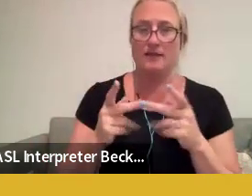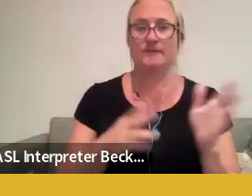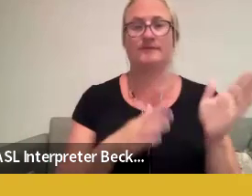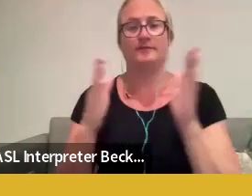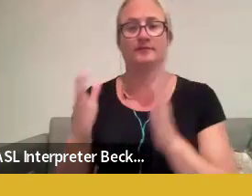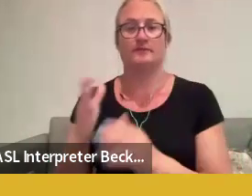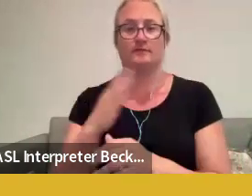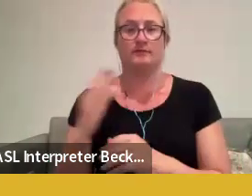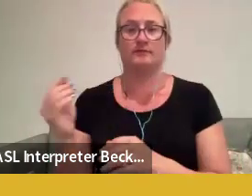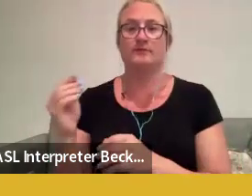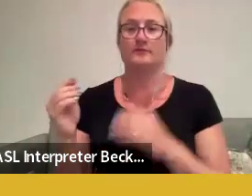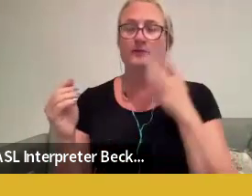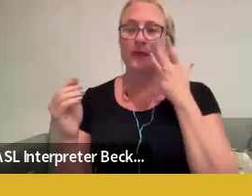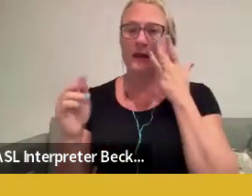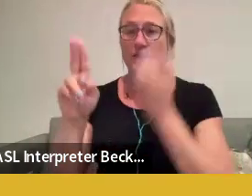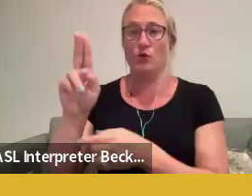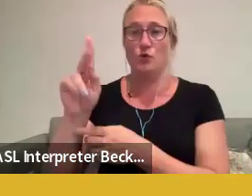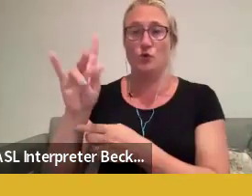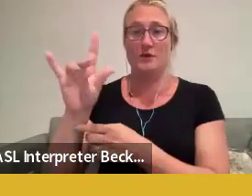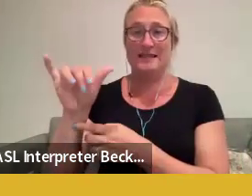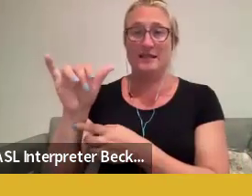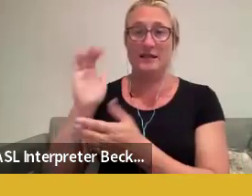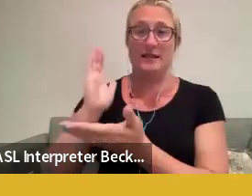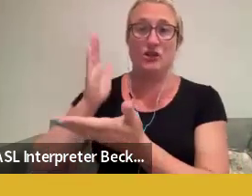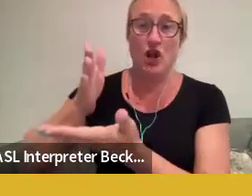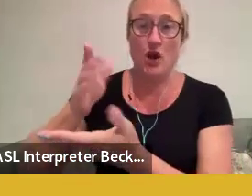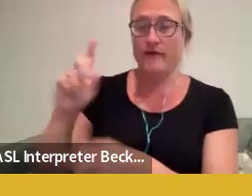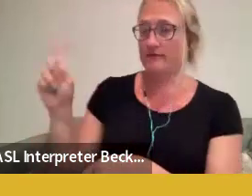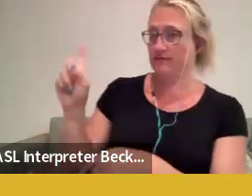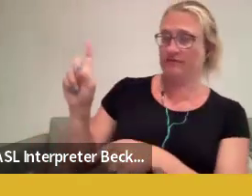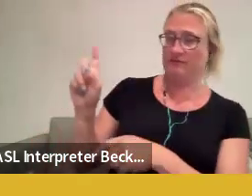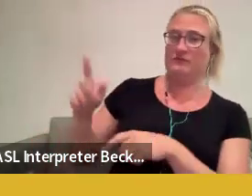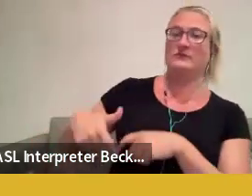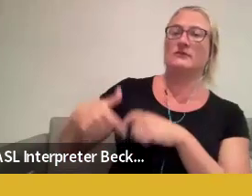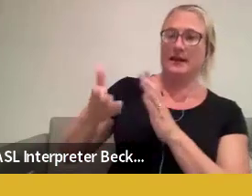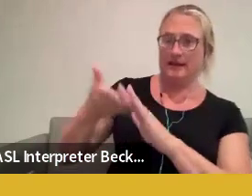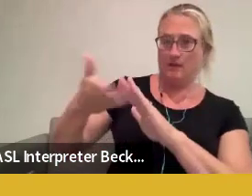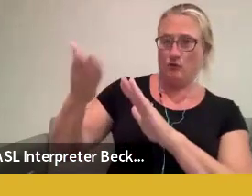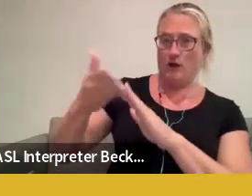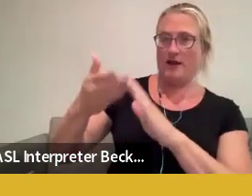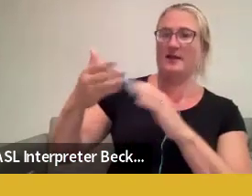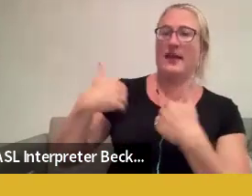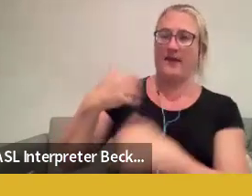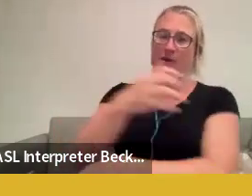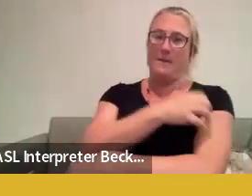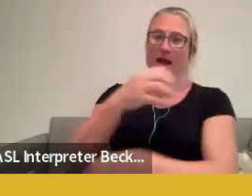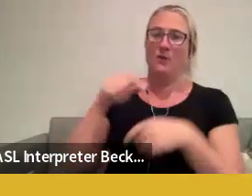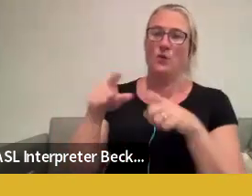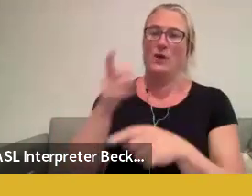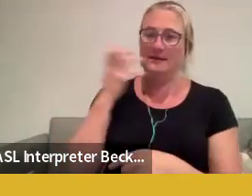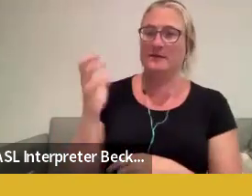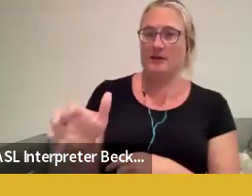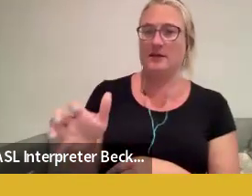halts utility assistance shutoffs, so no one loses power during times of extreme heat. If